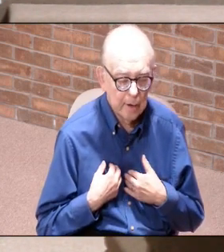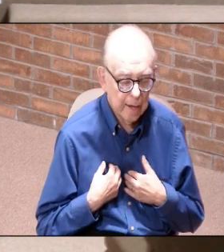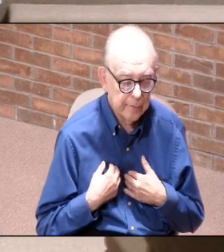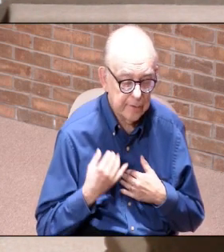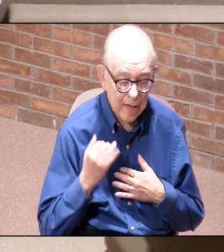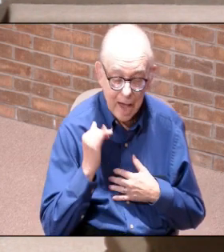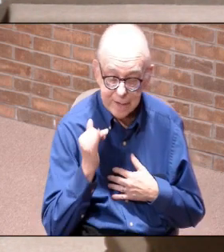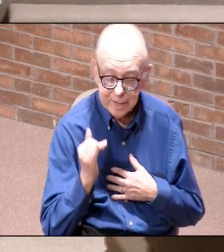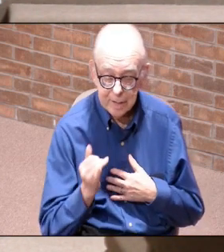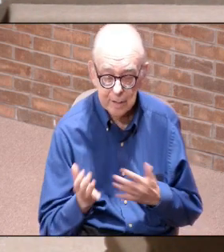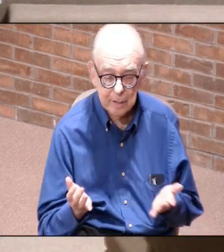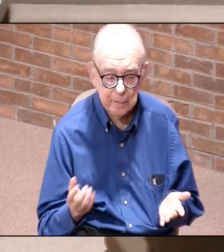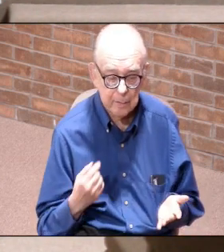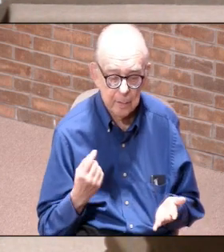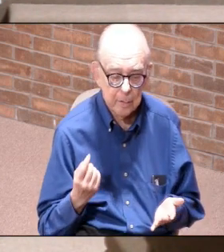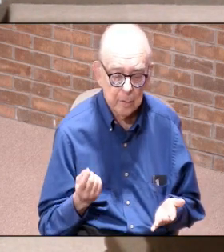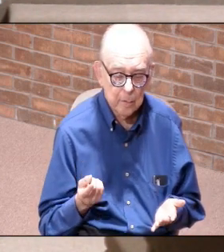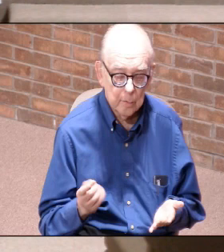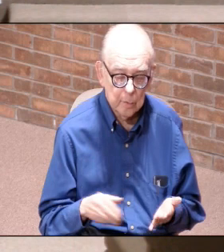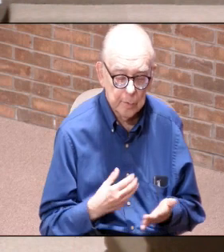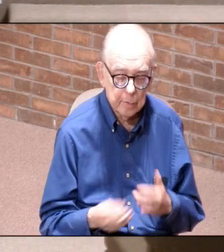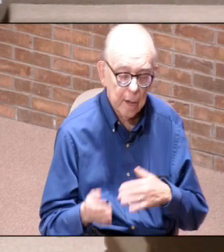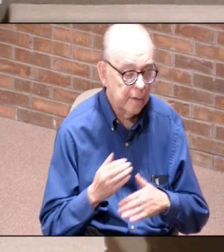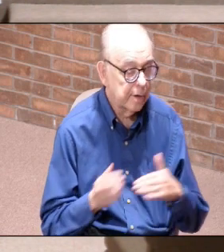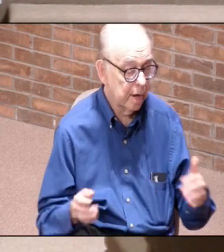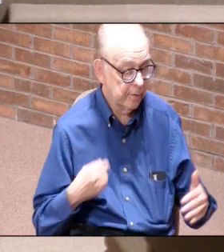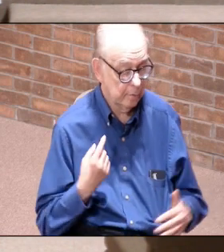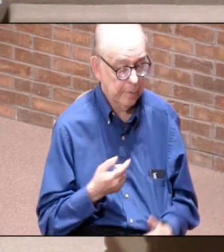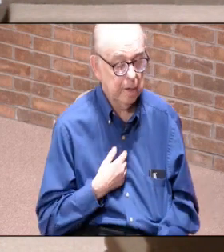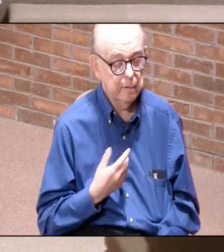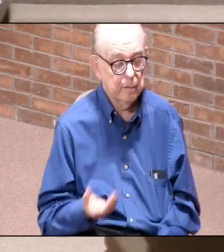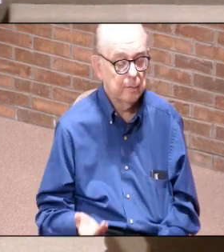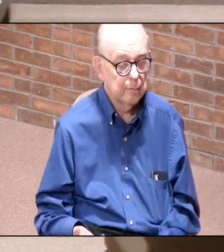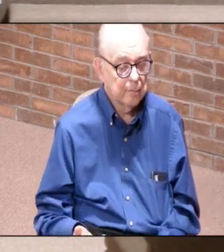idea that when we get to heaven,